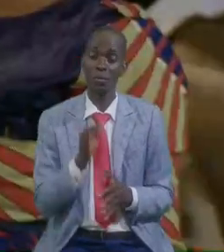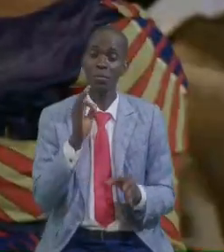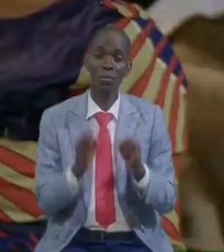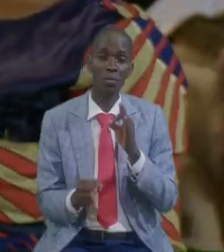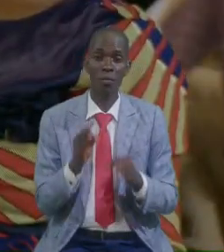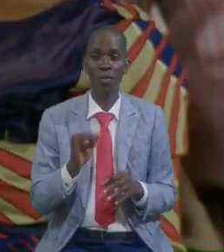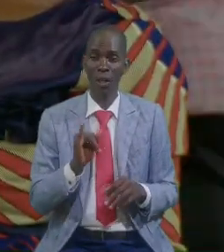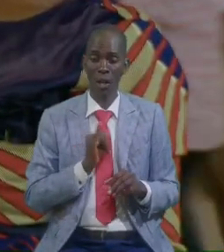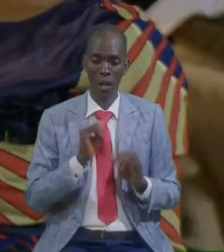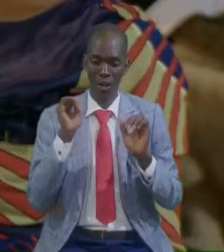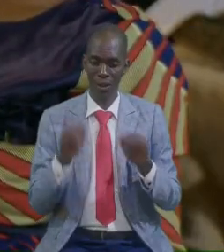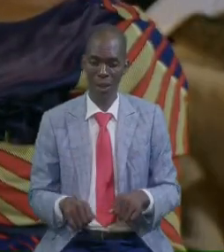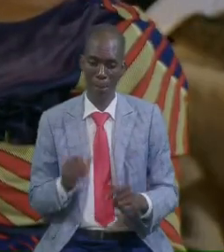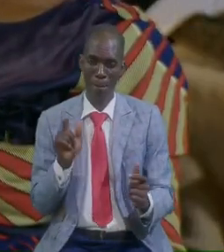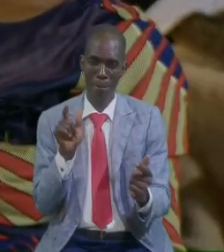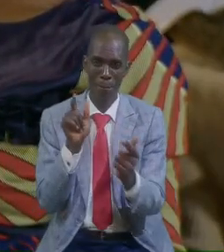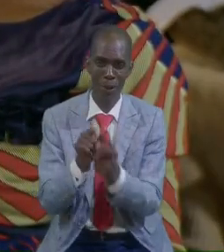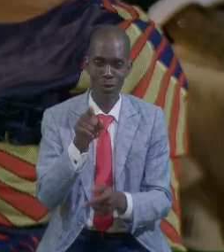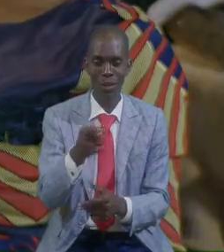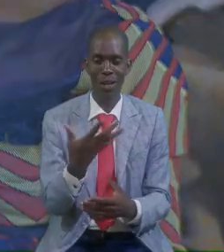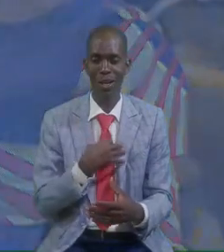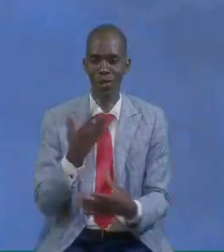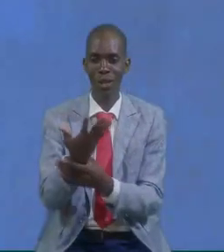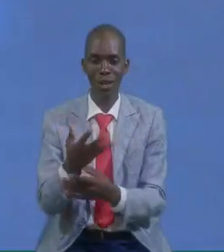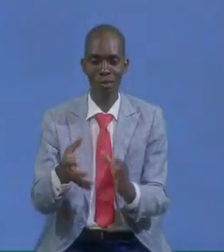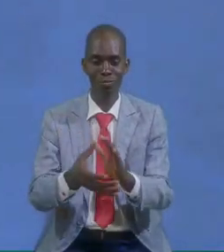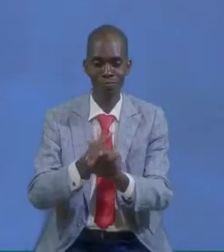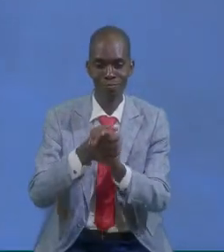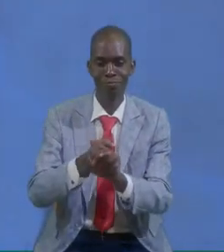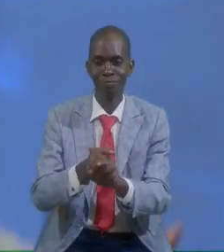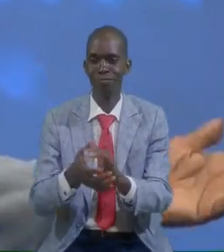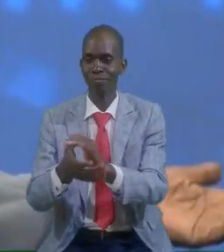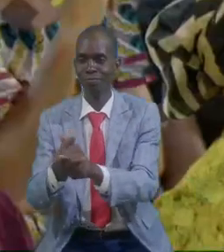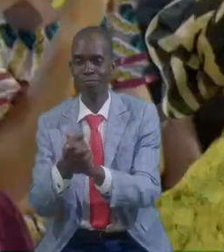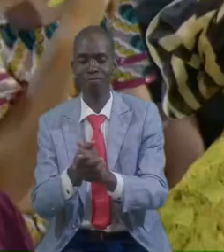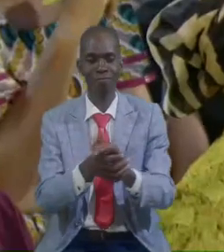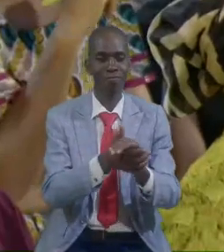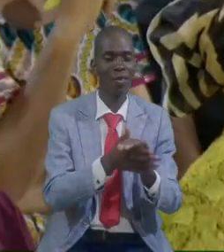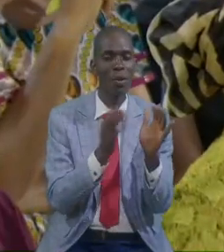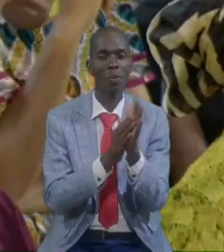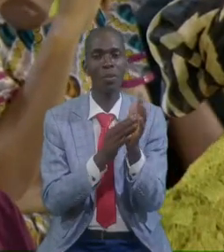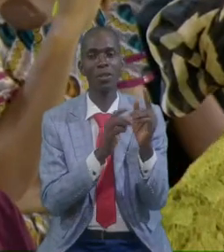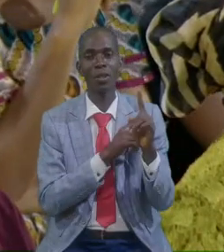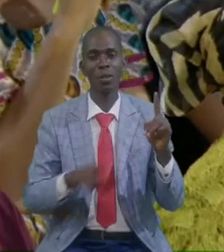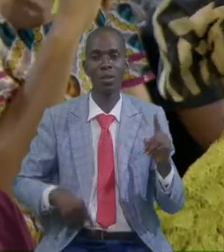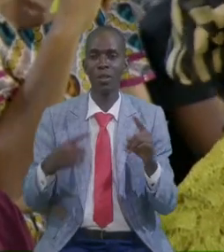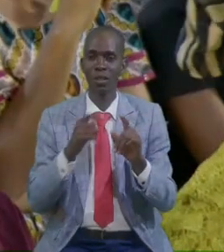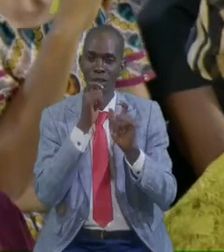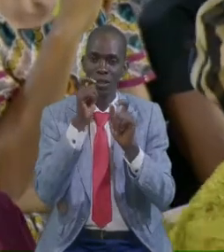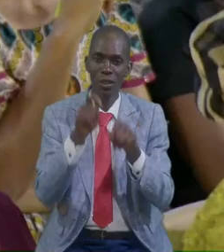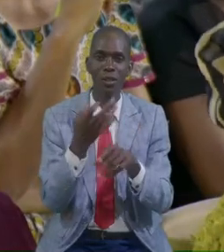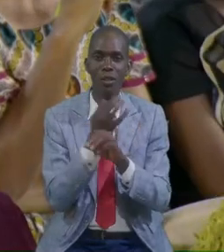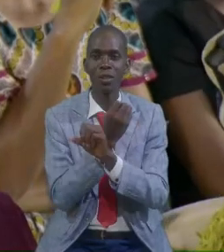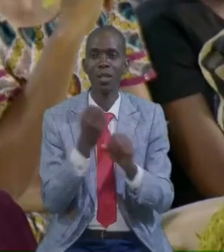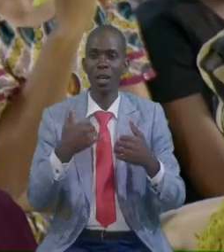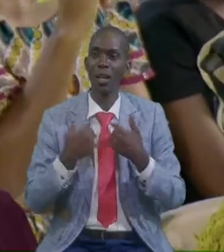come to you there, I will shake your hand and say, praise the Lord, the gift of salvation has now